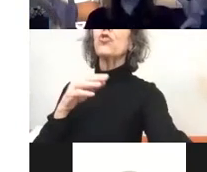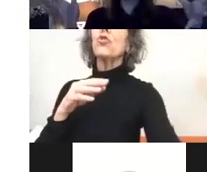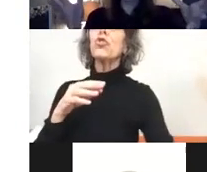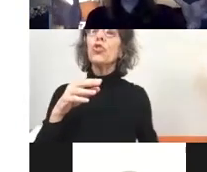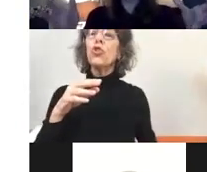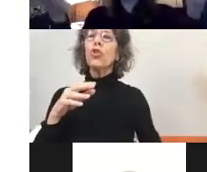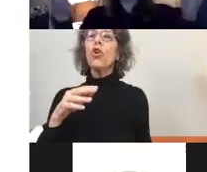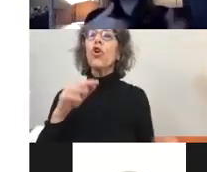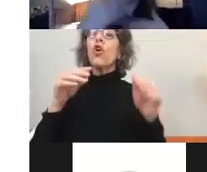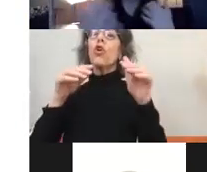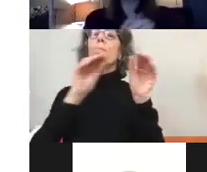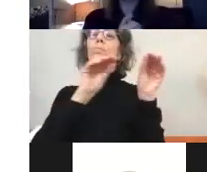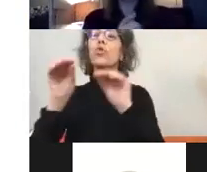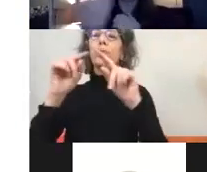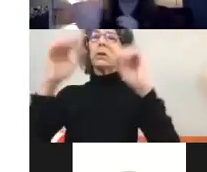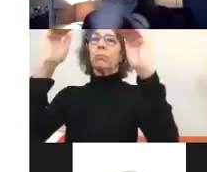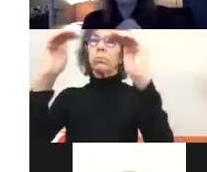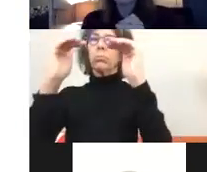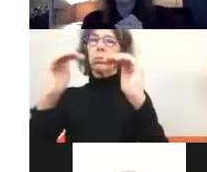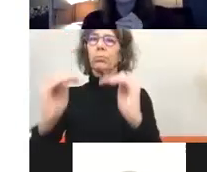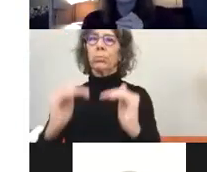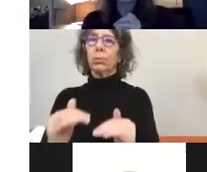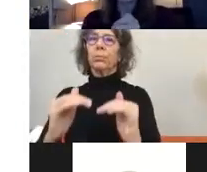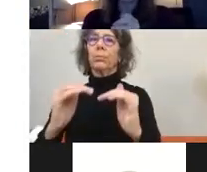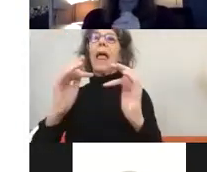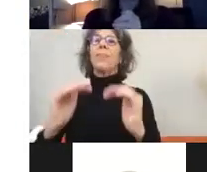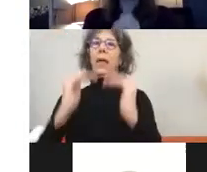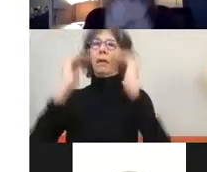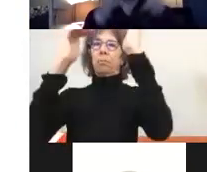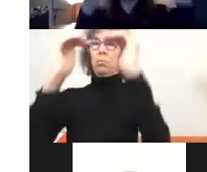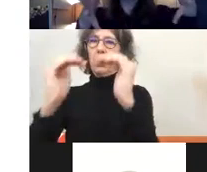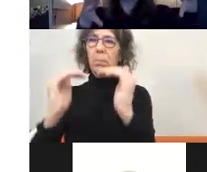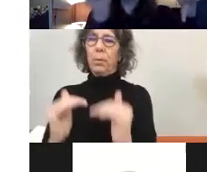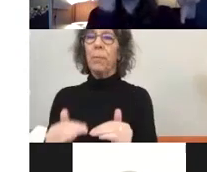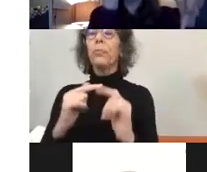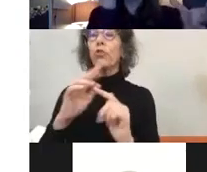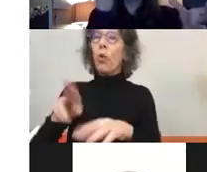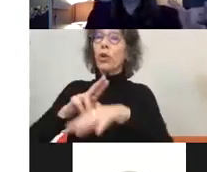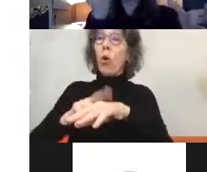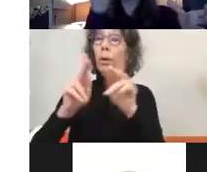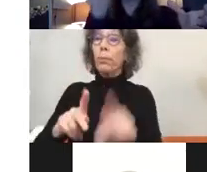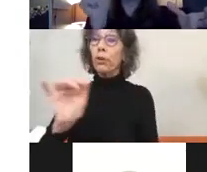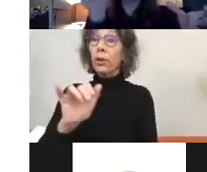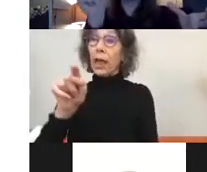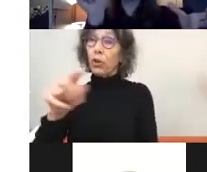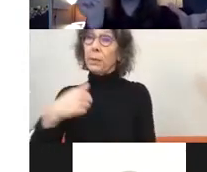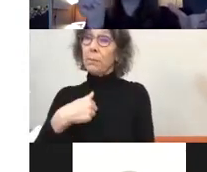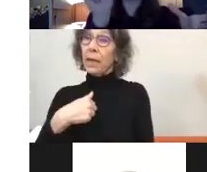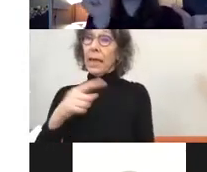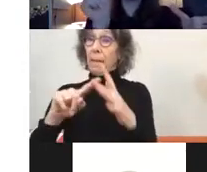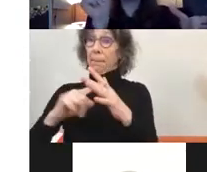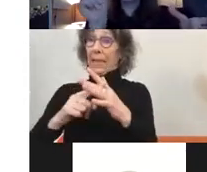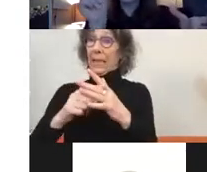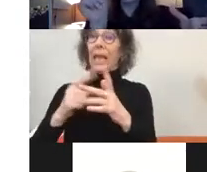what typically happens for the normal people like me and you is that the first cycle has actually a very short period of REM.